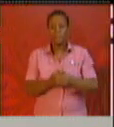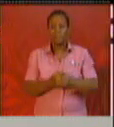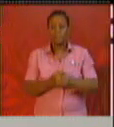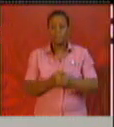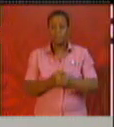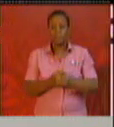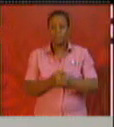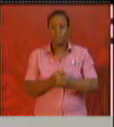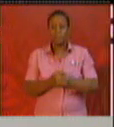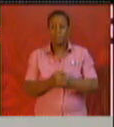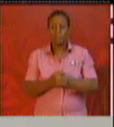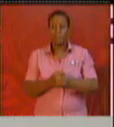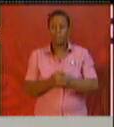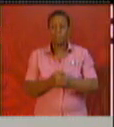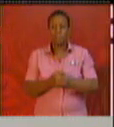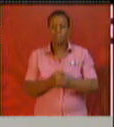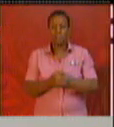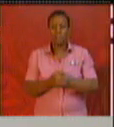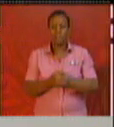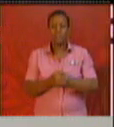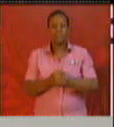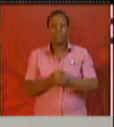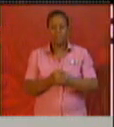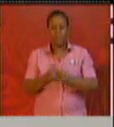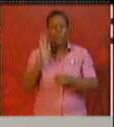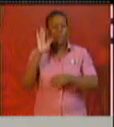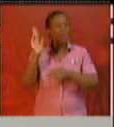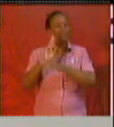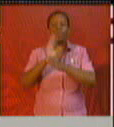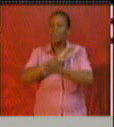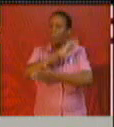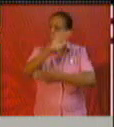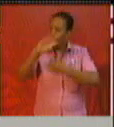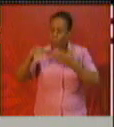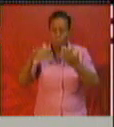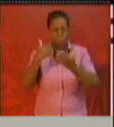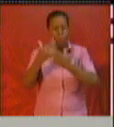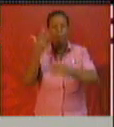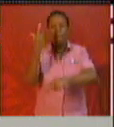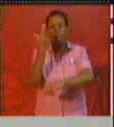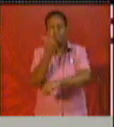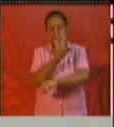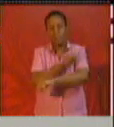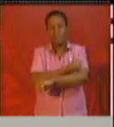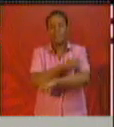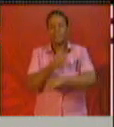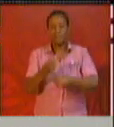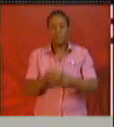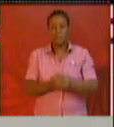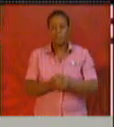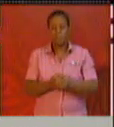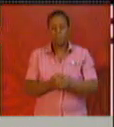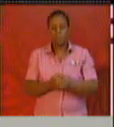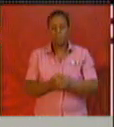should be able to utilize the vaccine in and across those priority listings